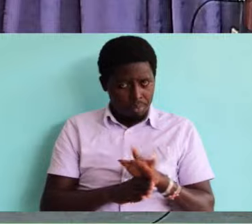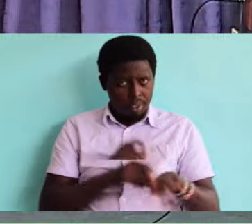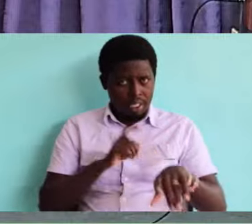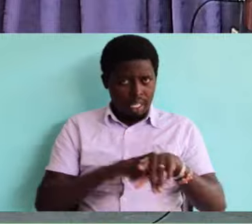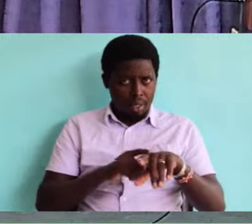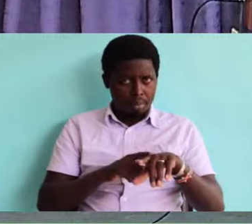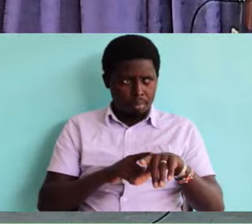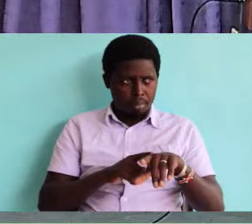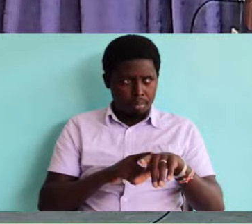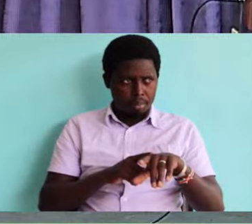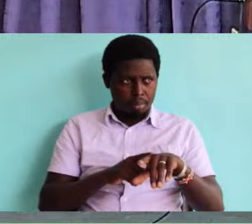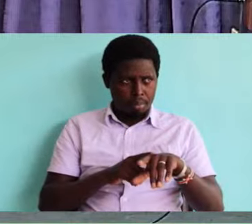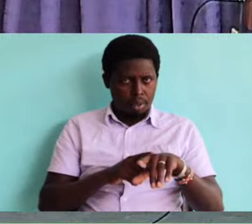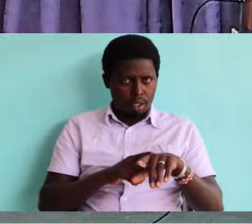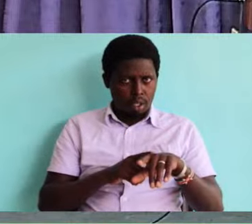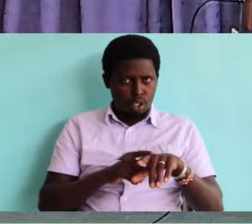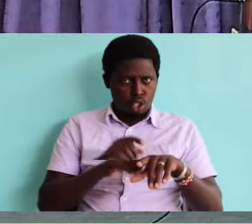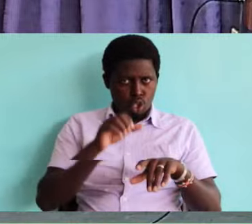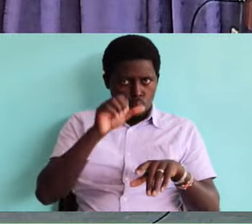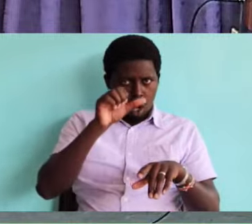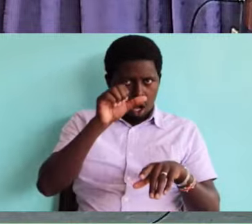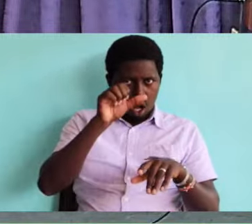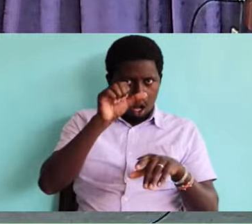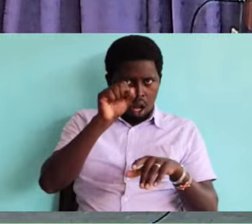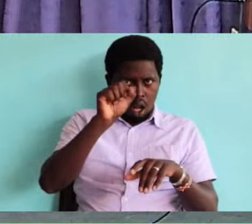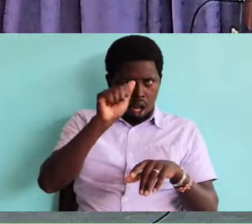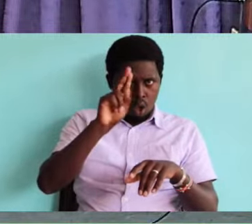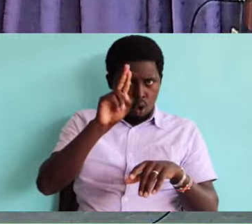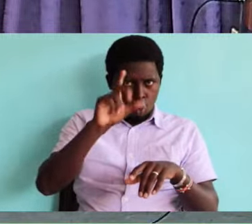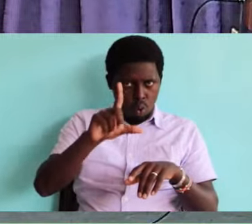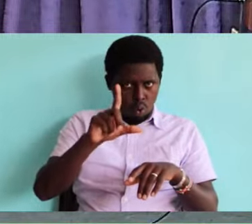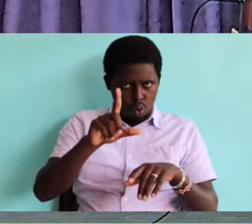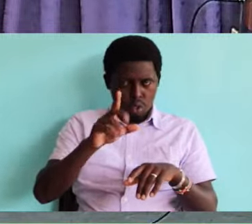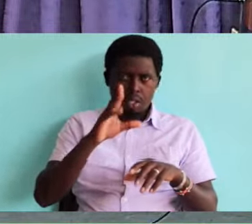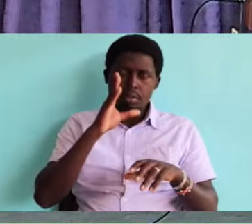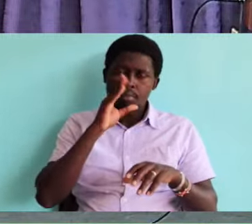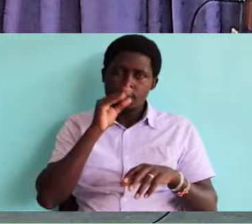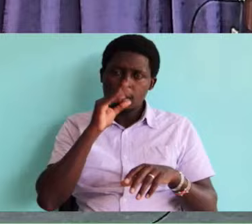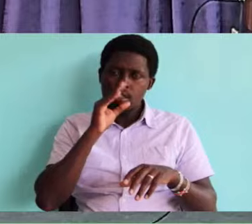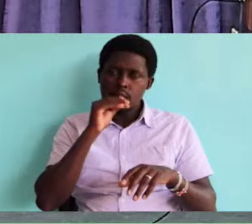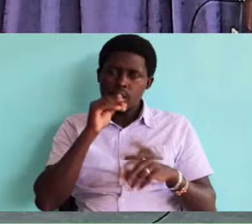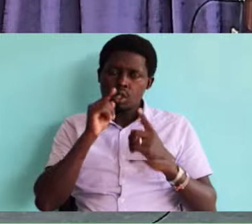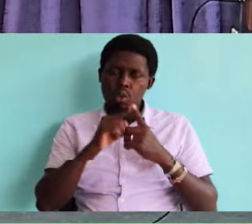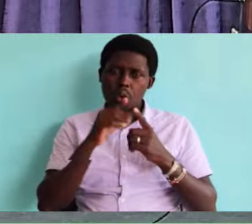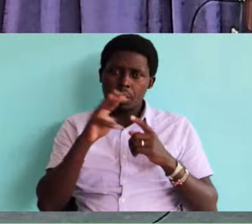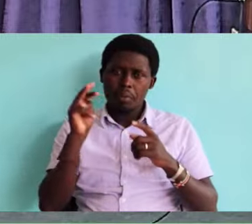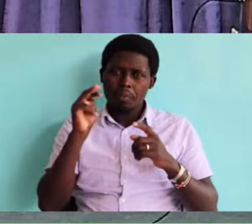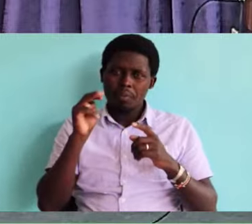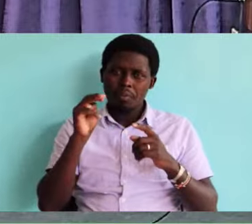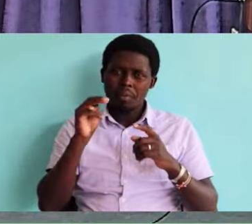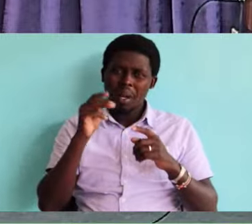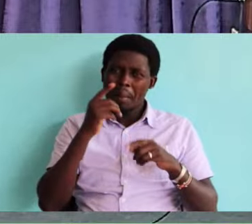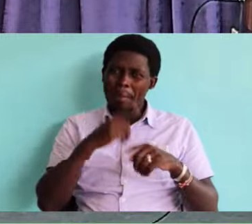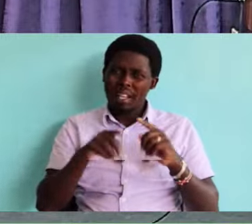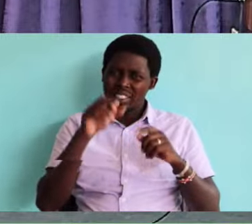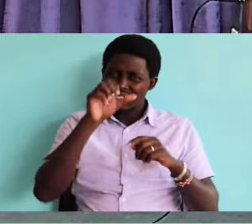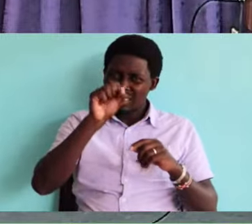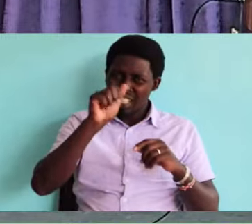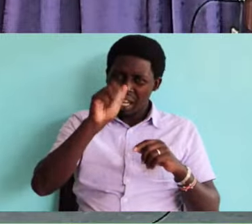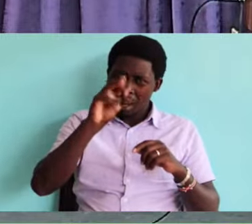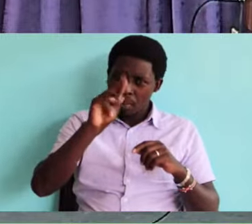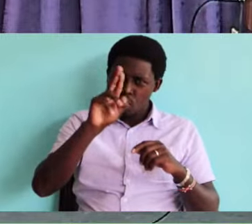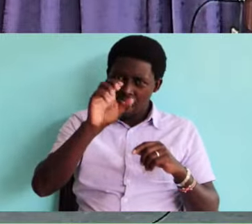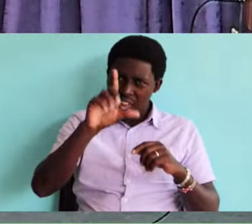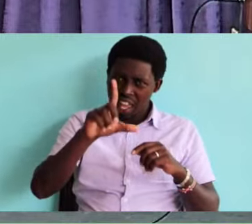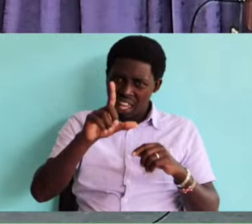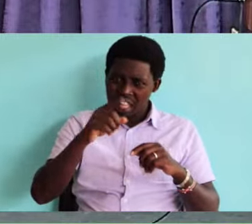when Saul came back from the battle and Samuel spoke to him, this is what God said. But Samuel replied,